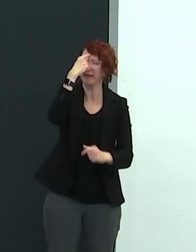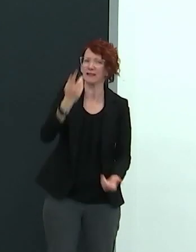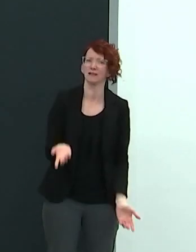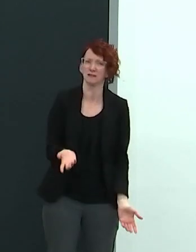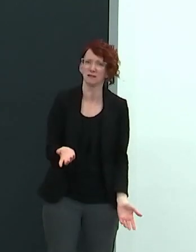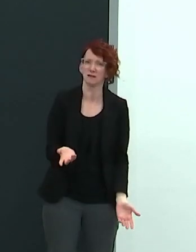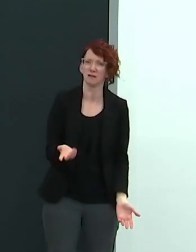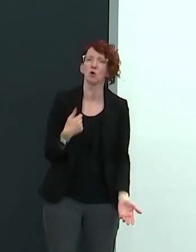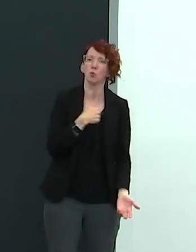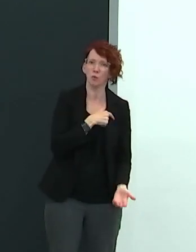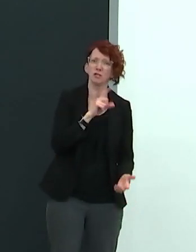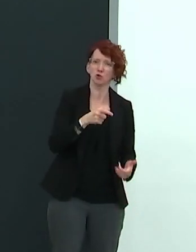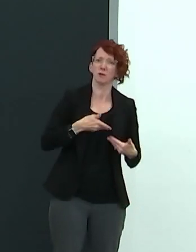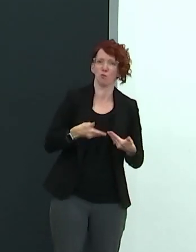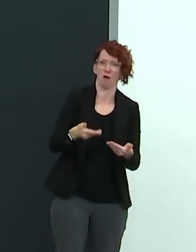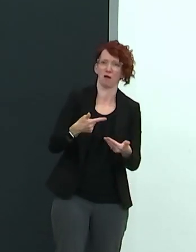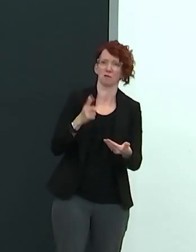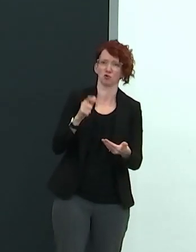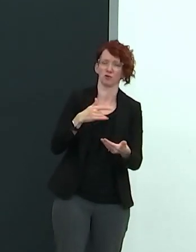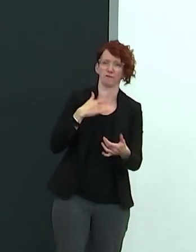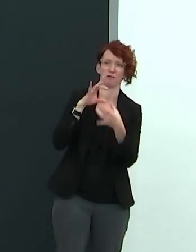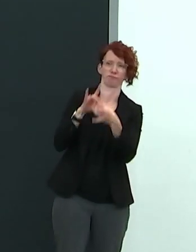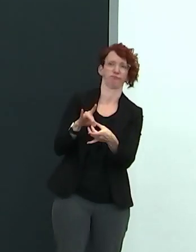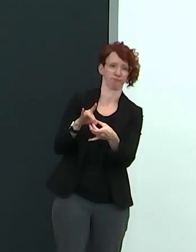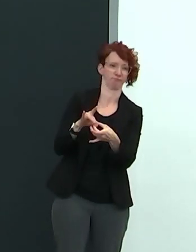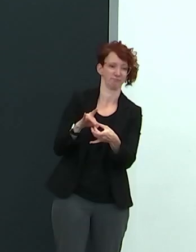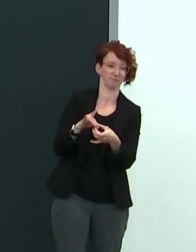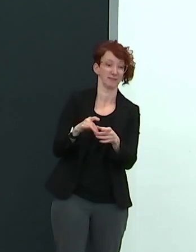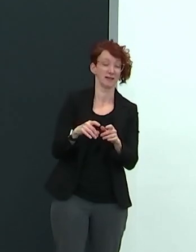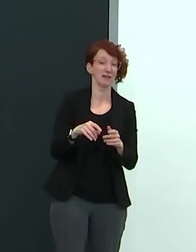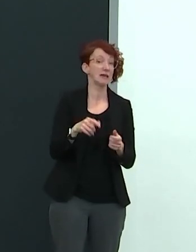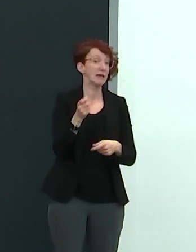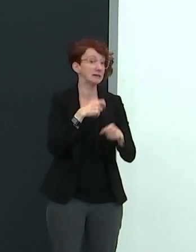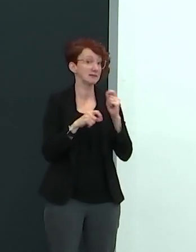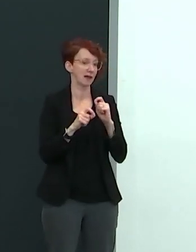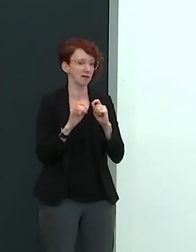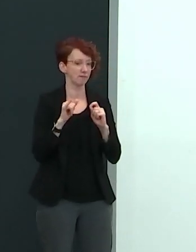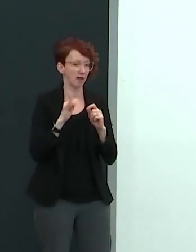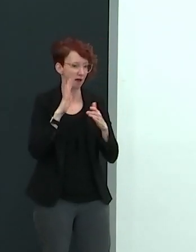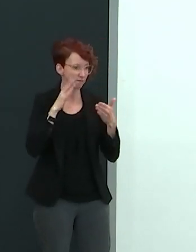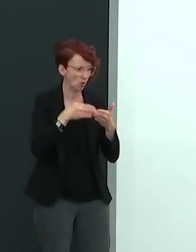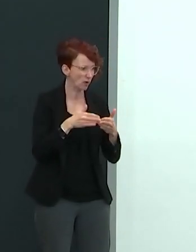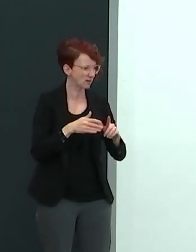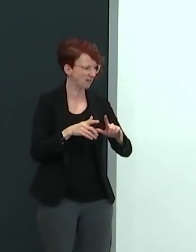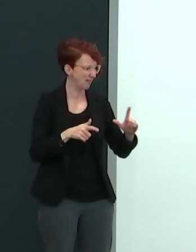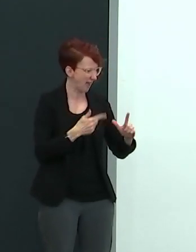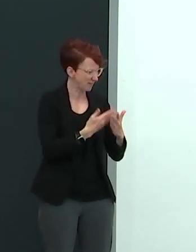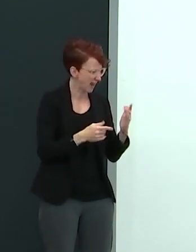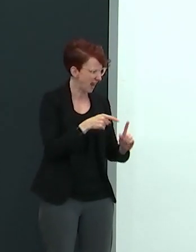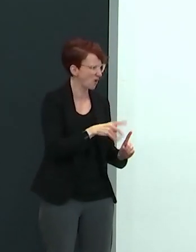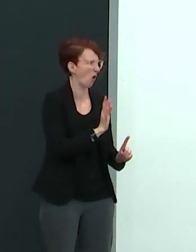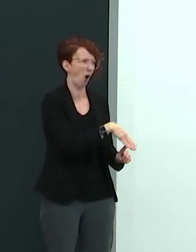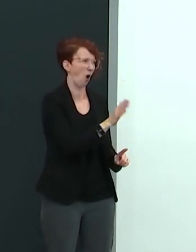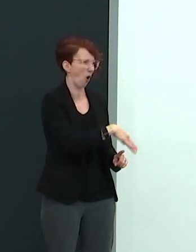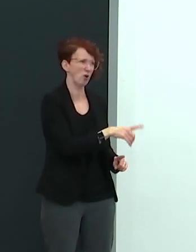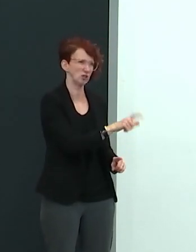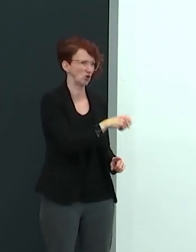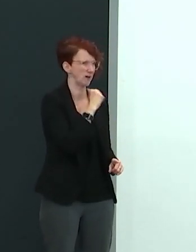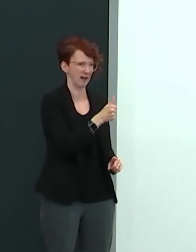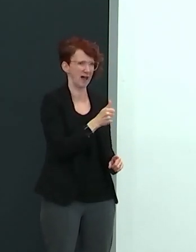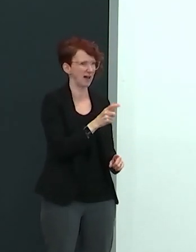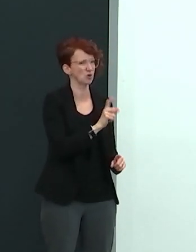belonged, rather than a world of left-handed individuals who have to deal with right-handed